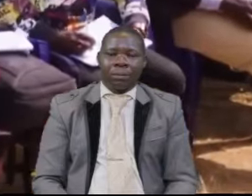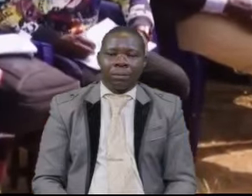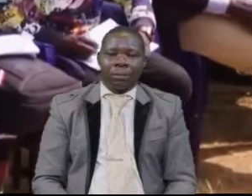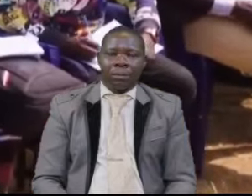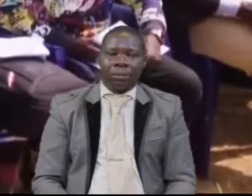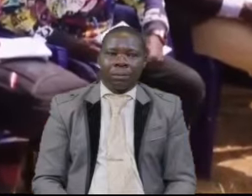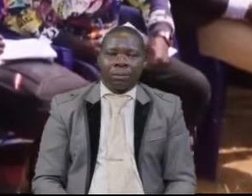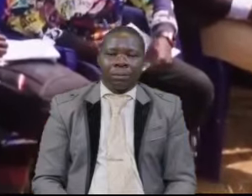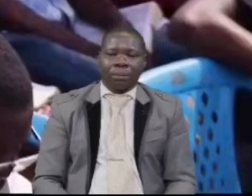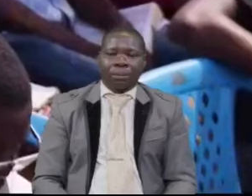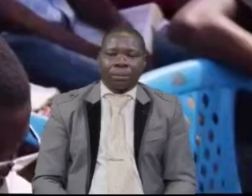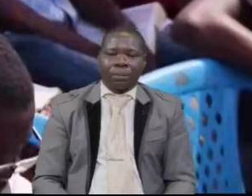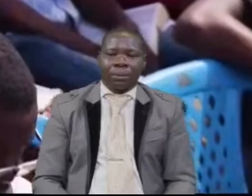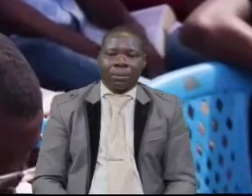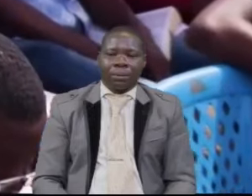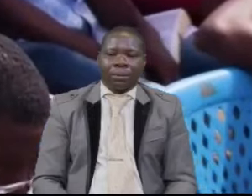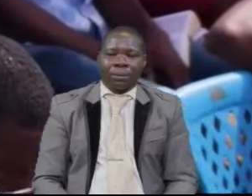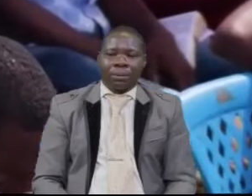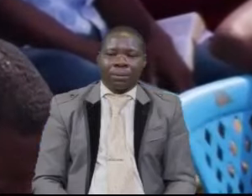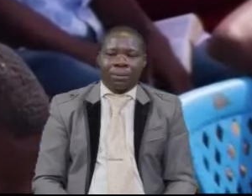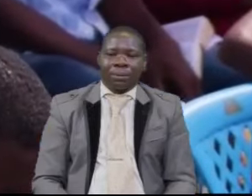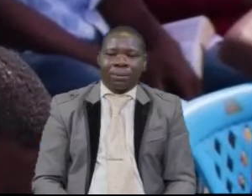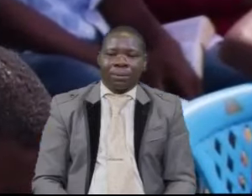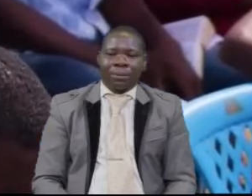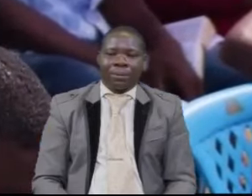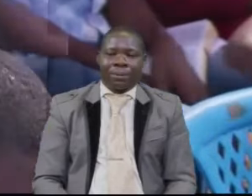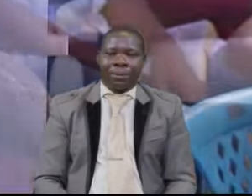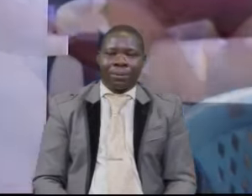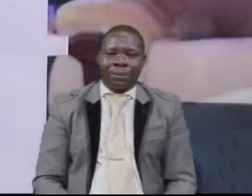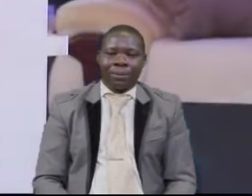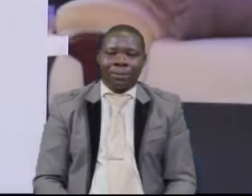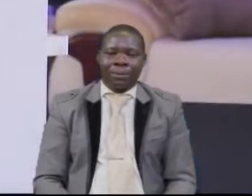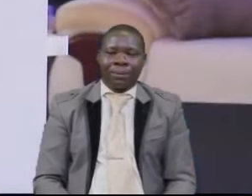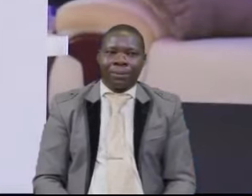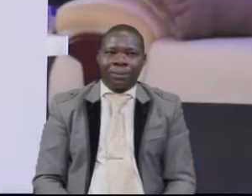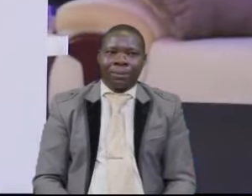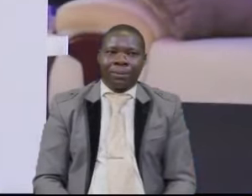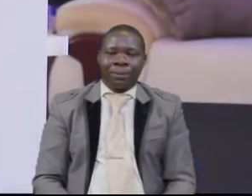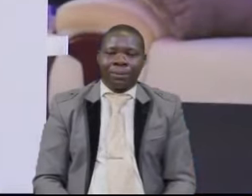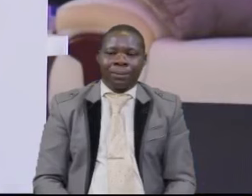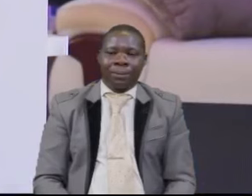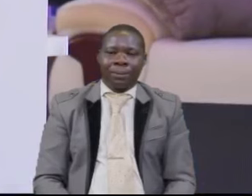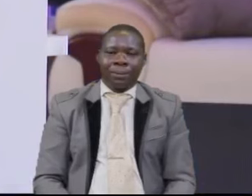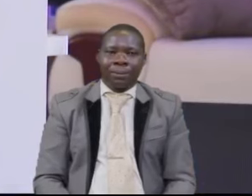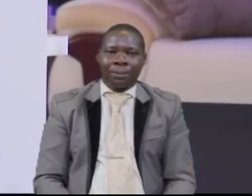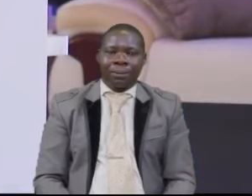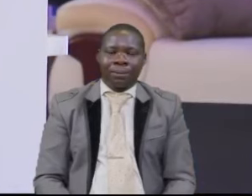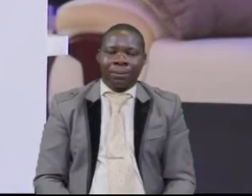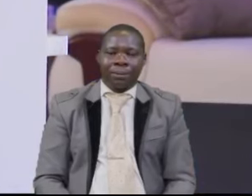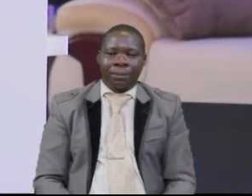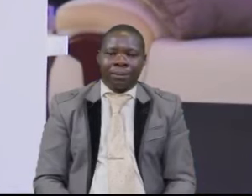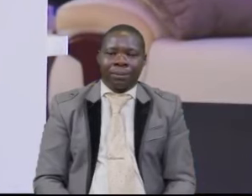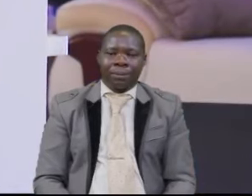not falter in Jesus. Number 10, the reconnecting with the